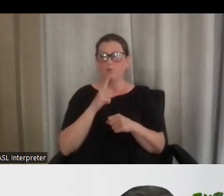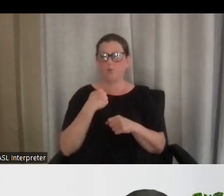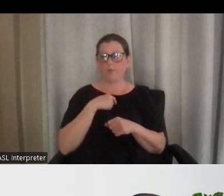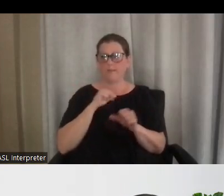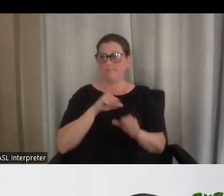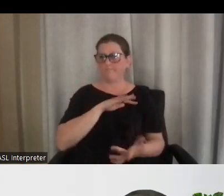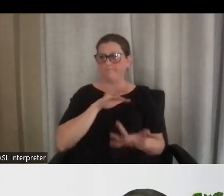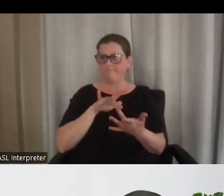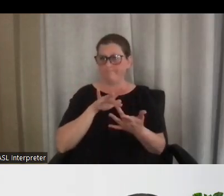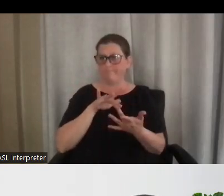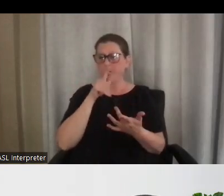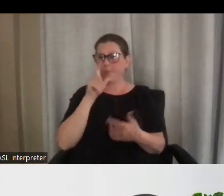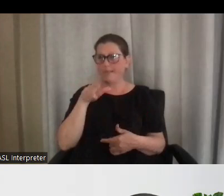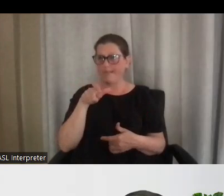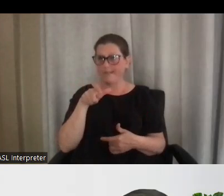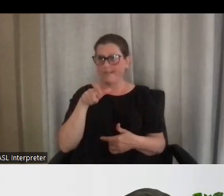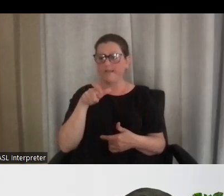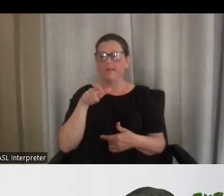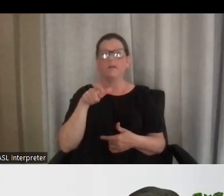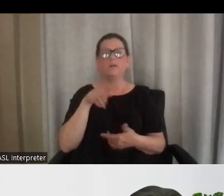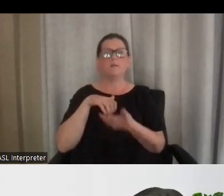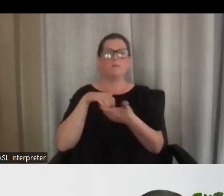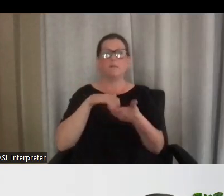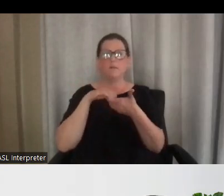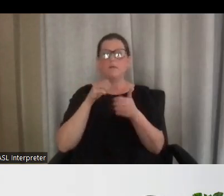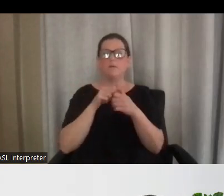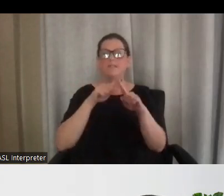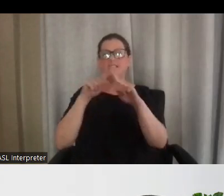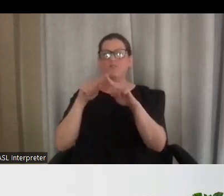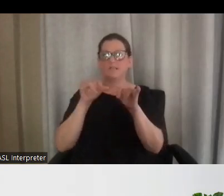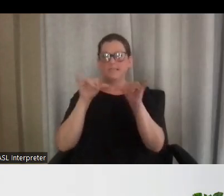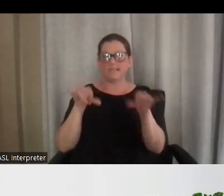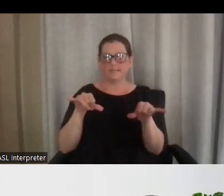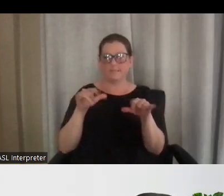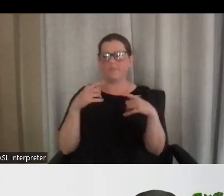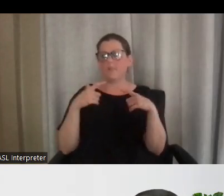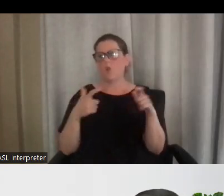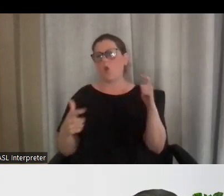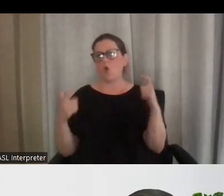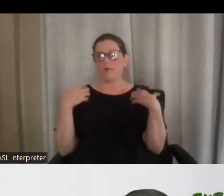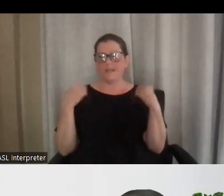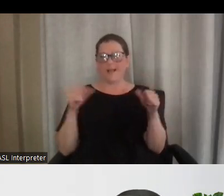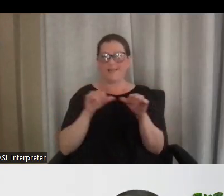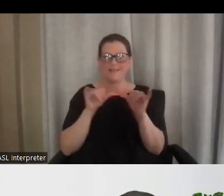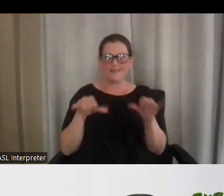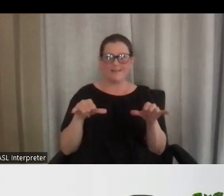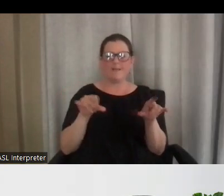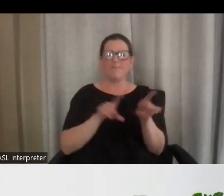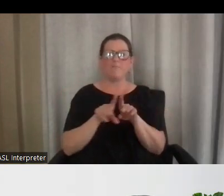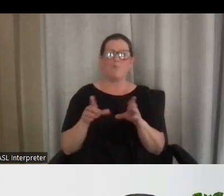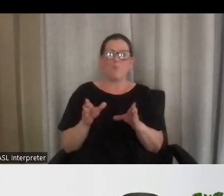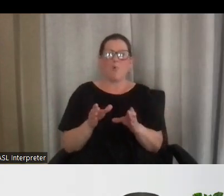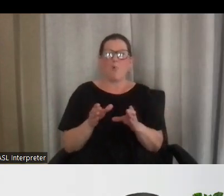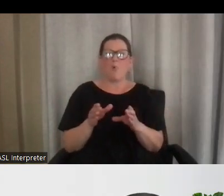those we need to reach is partnering with different systems. So large health systems as well as smaller individual health